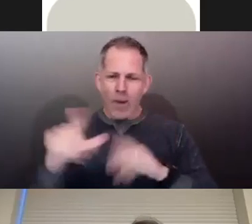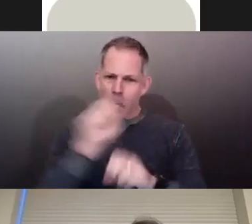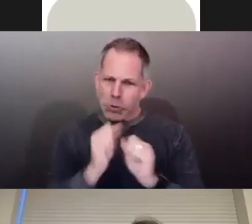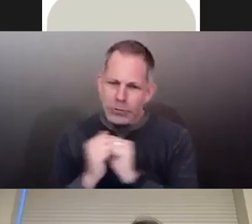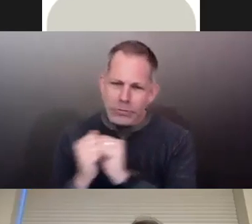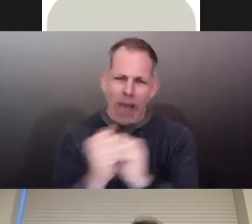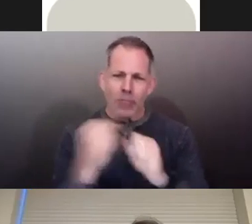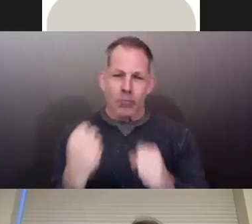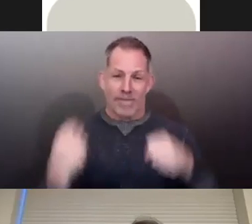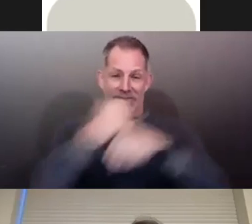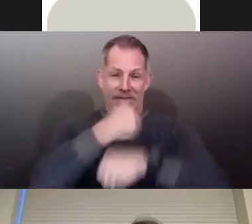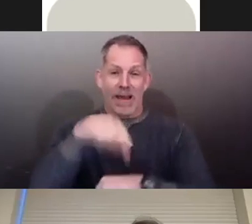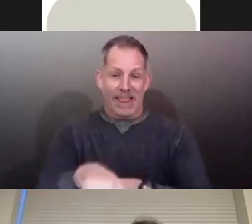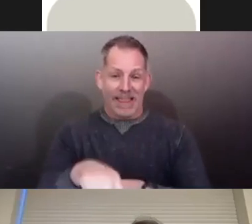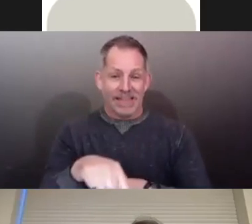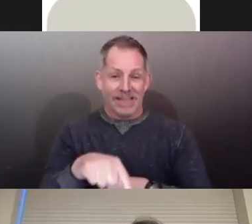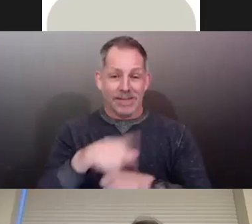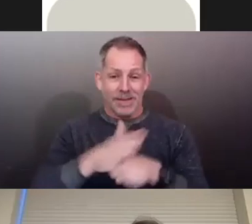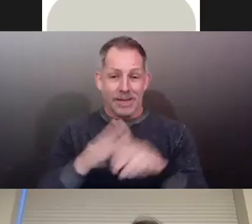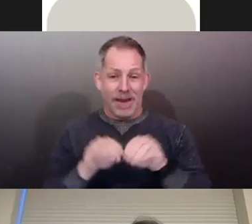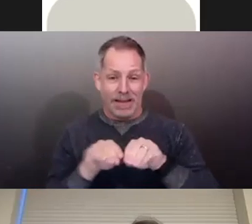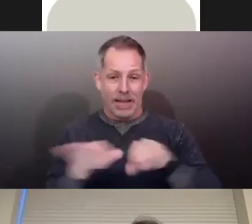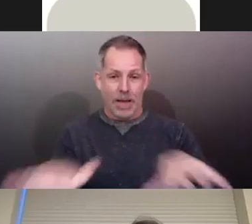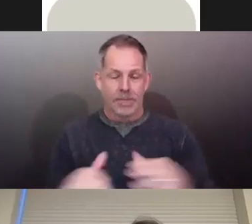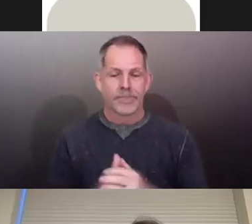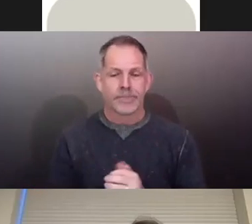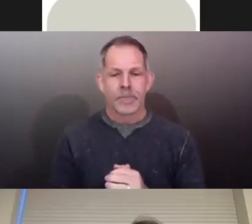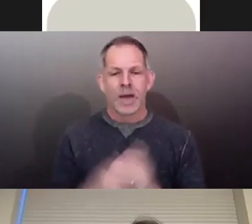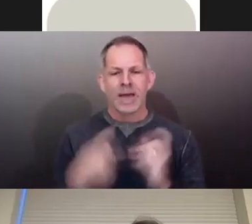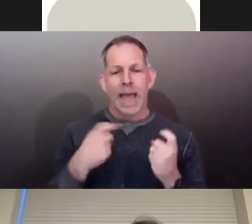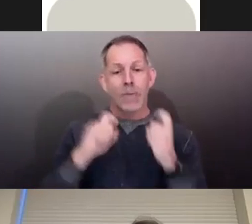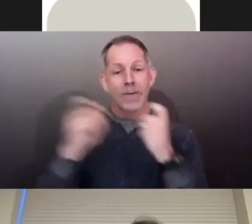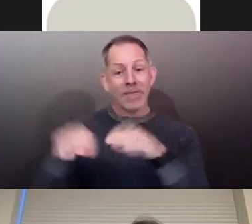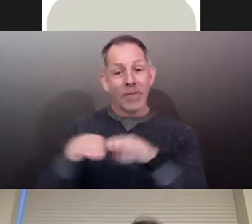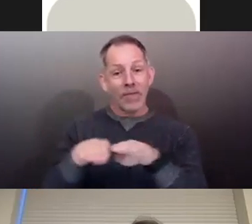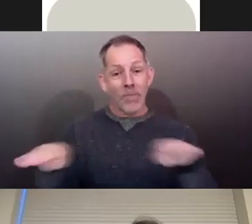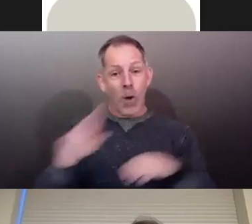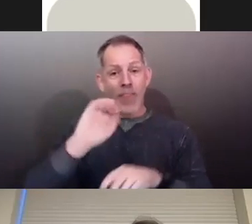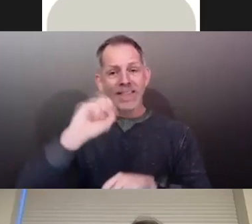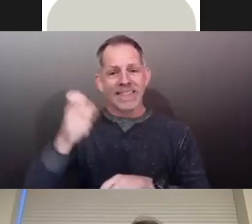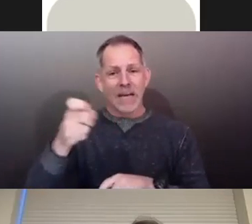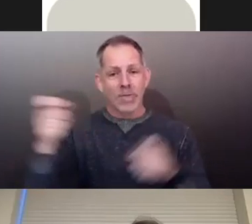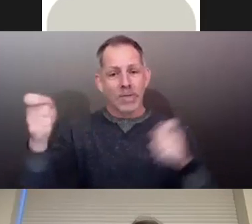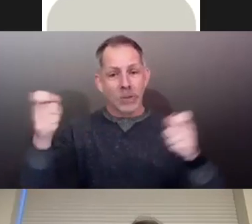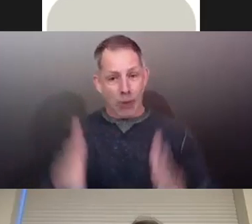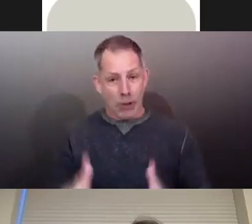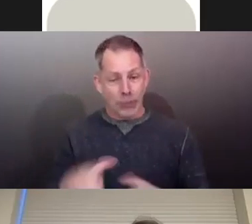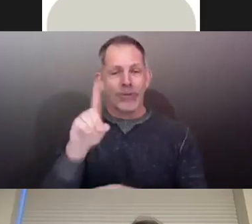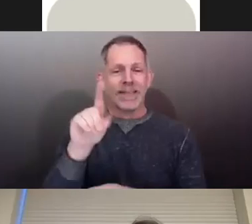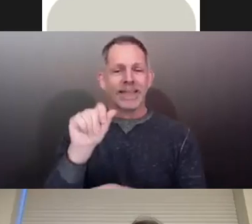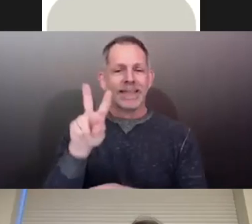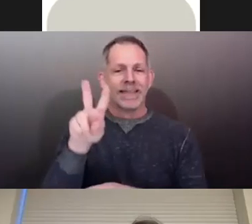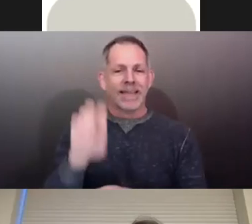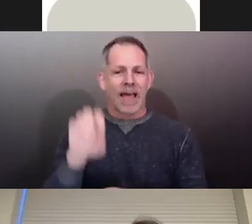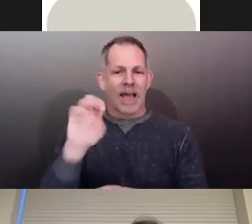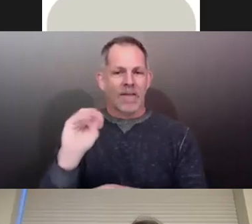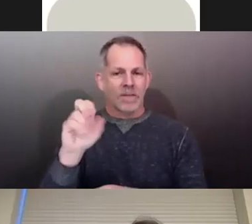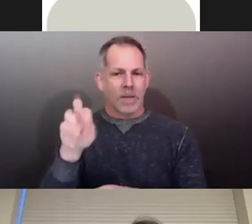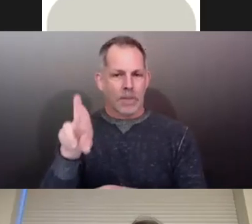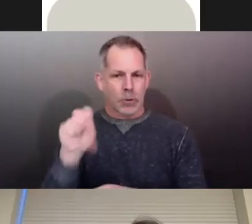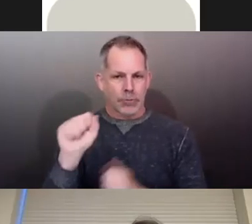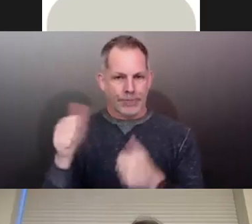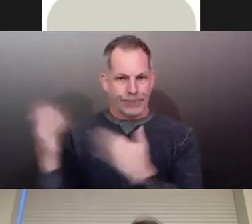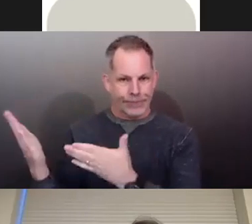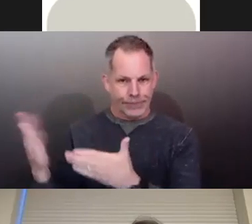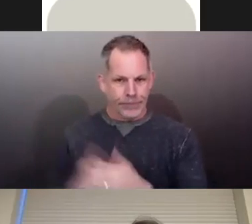and at this time, I'm going to turn it over to Executive Dave Summers. Thank you. Thank you, Chair Wright. Thank you all for joining us